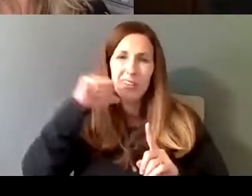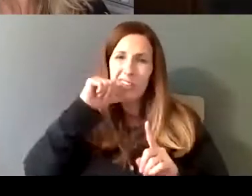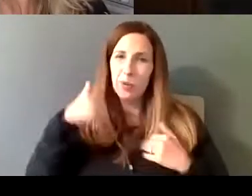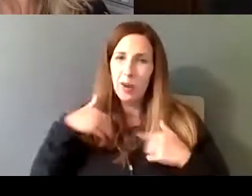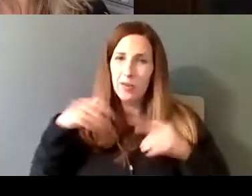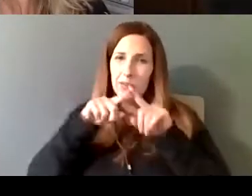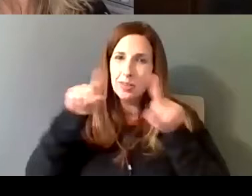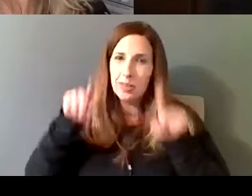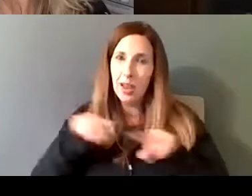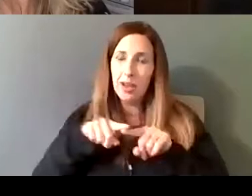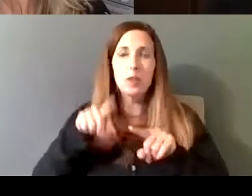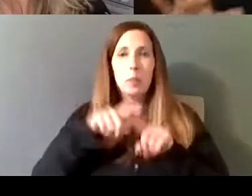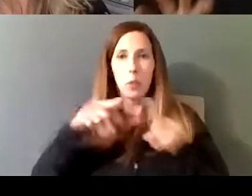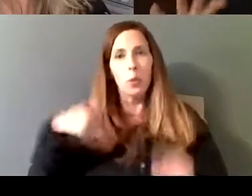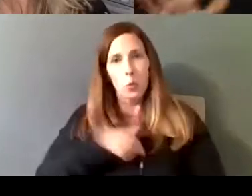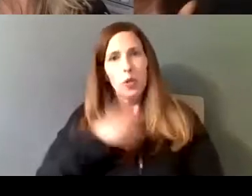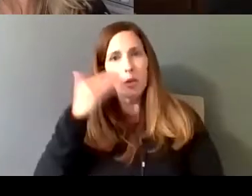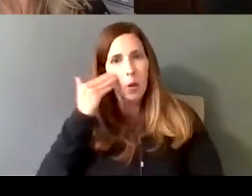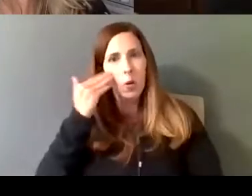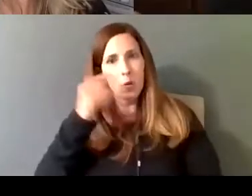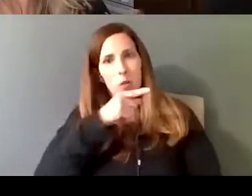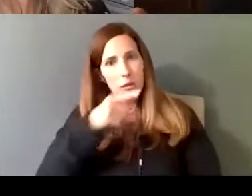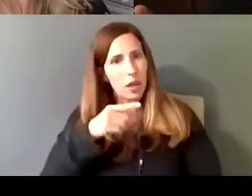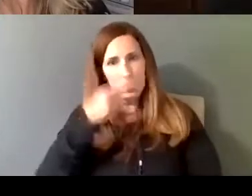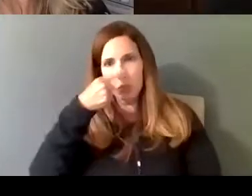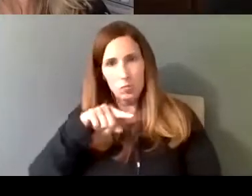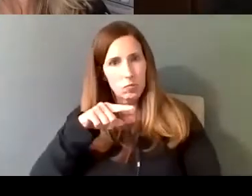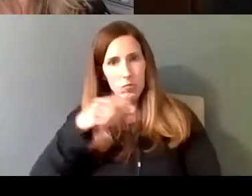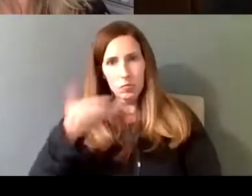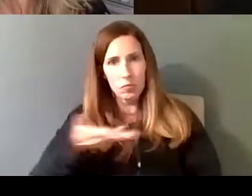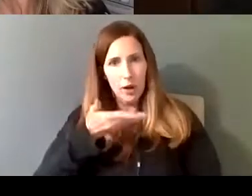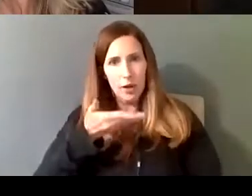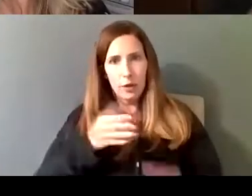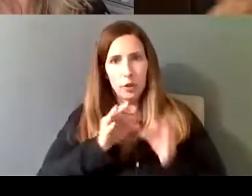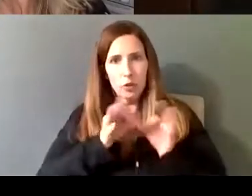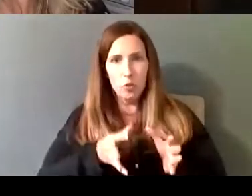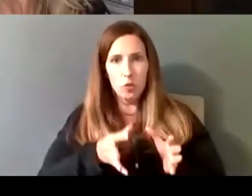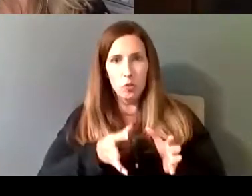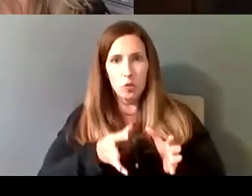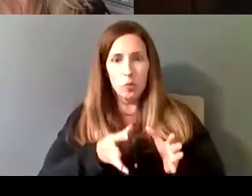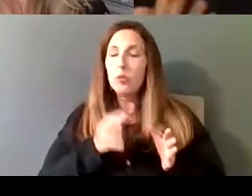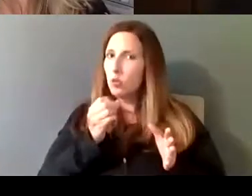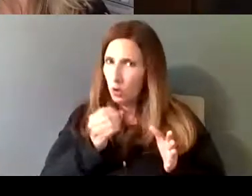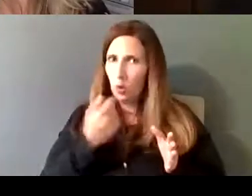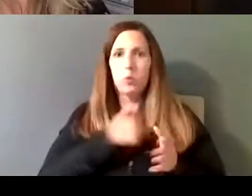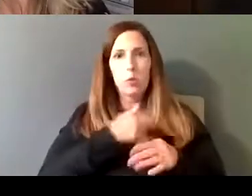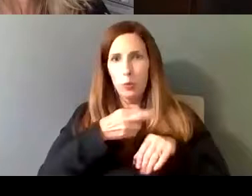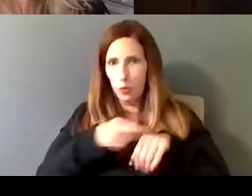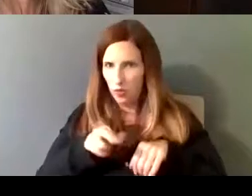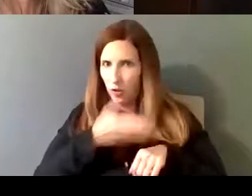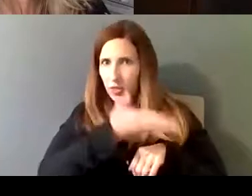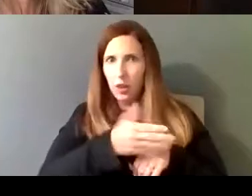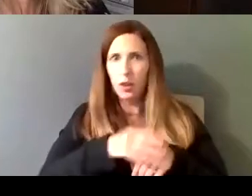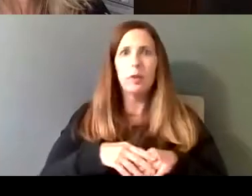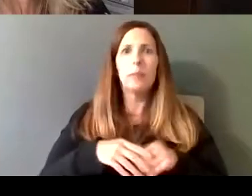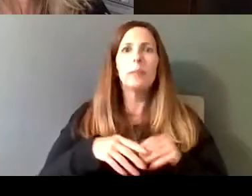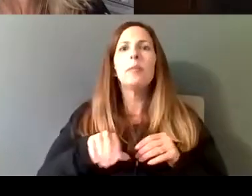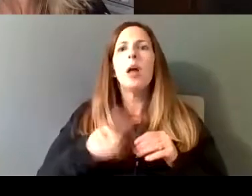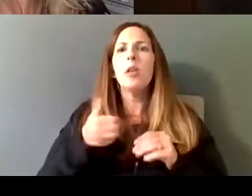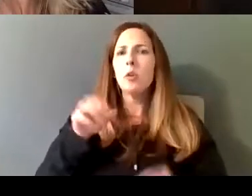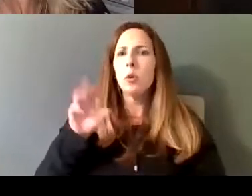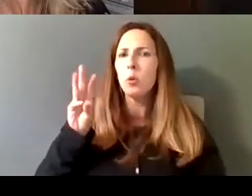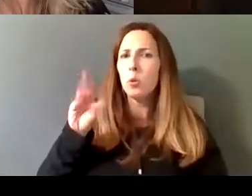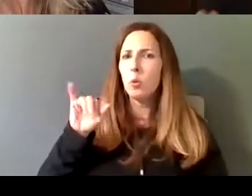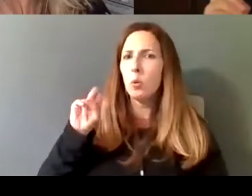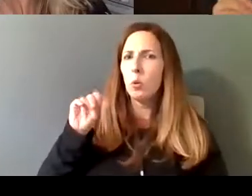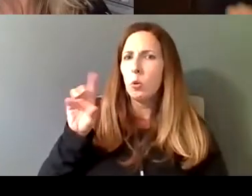a resource that we know. So we look at other services like that. For example, Windrow's clinic on the south